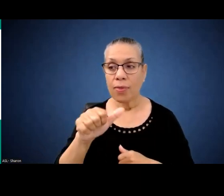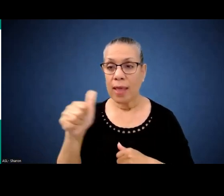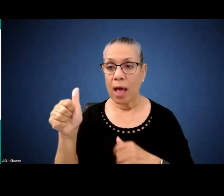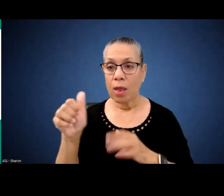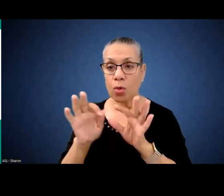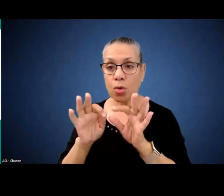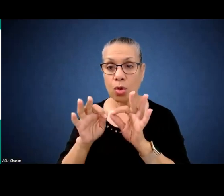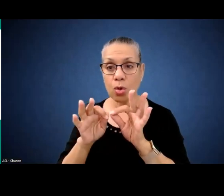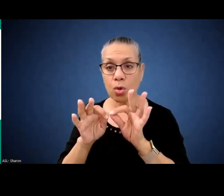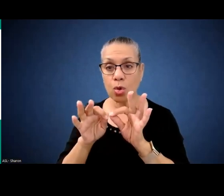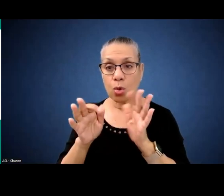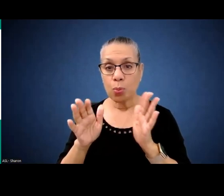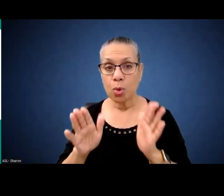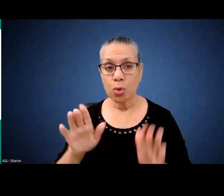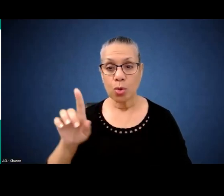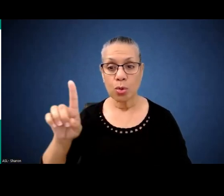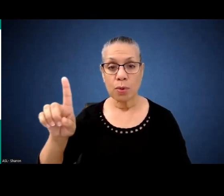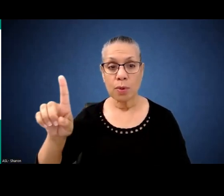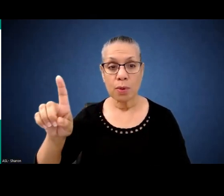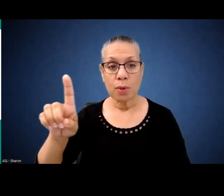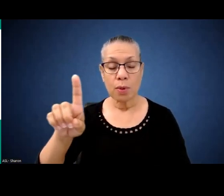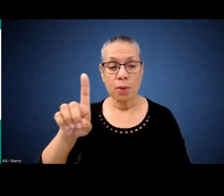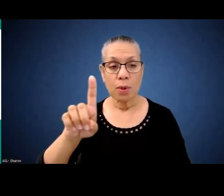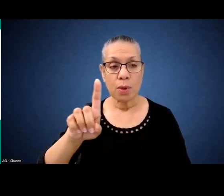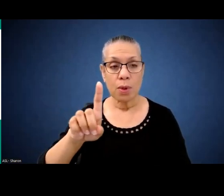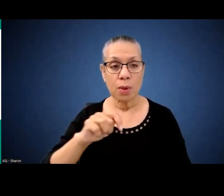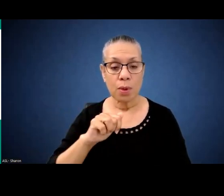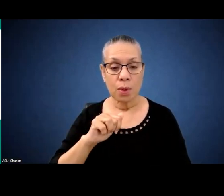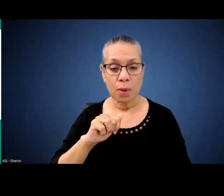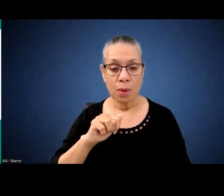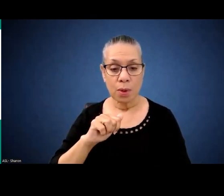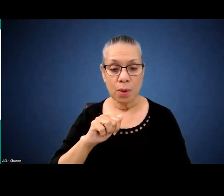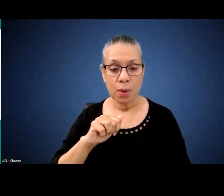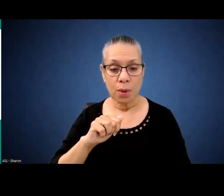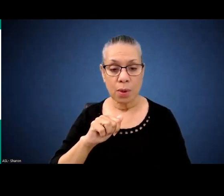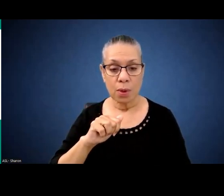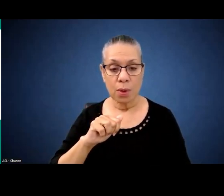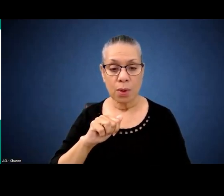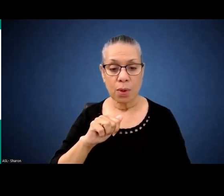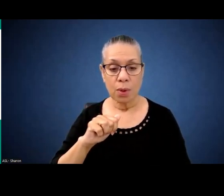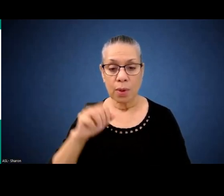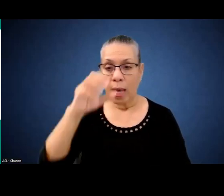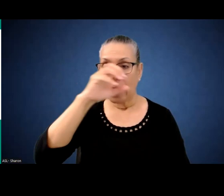18-year-old high school students enroll in NextGen, or would they be better served by VR?